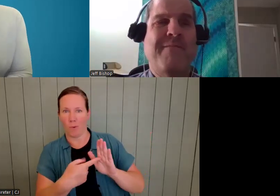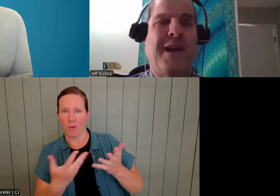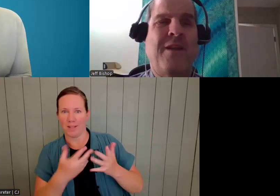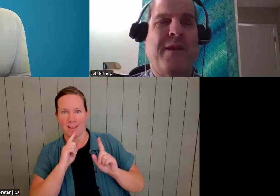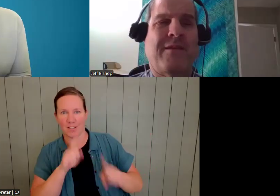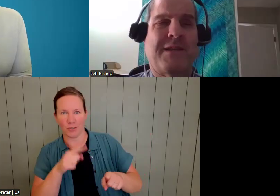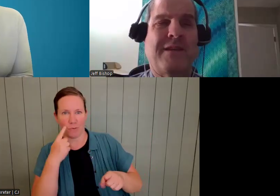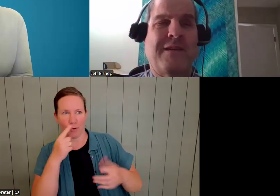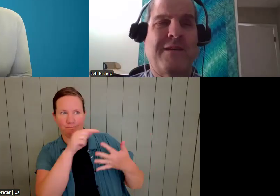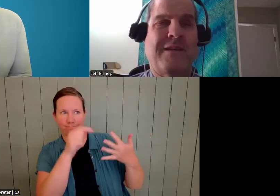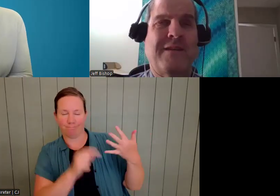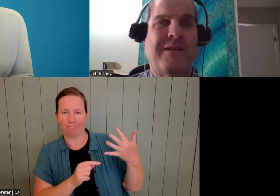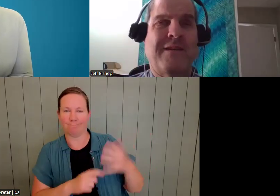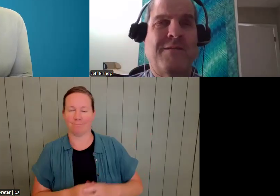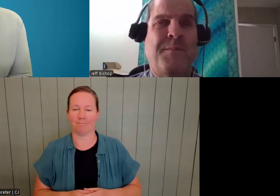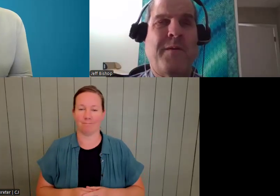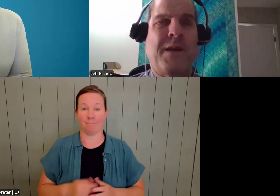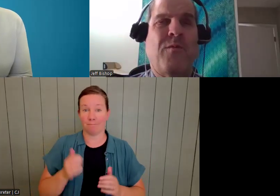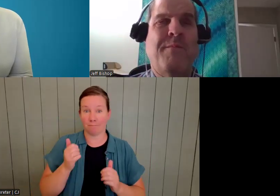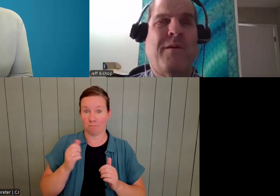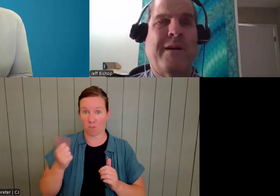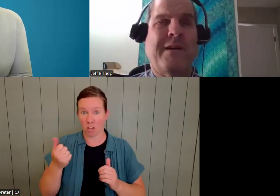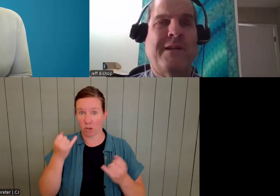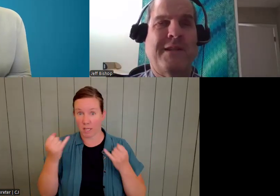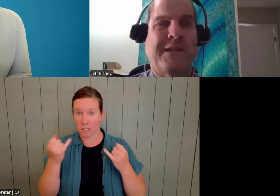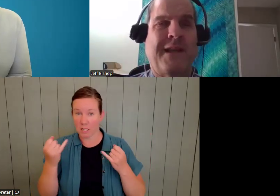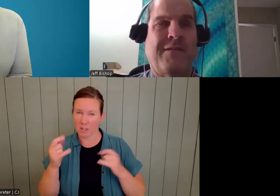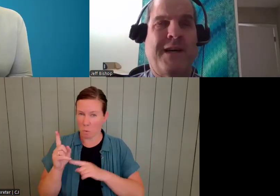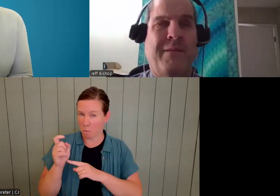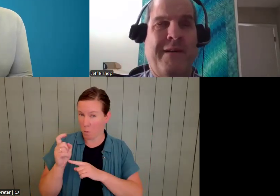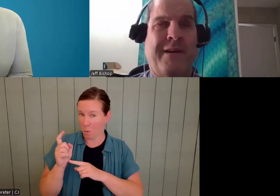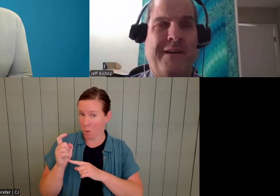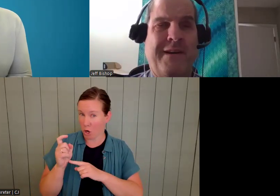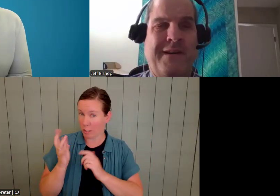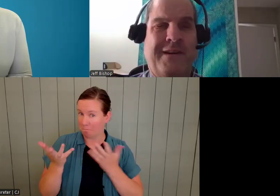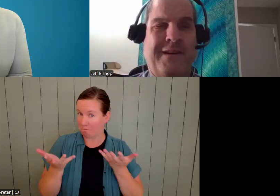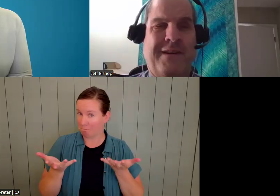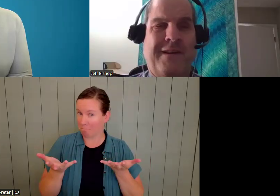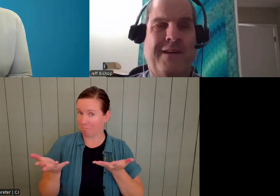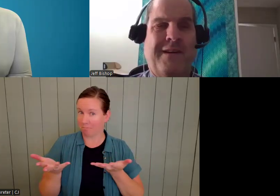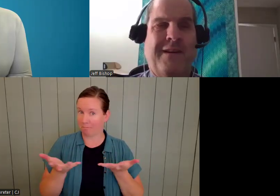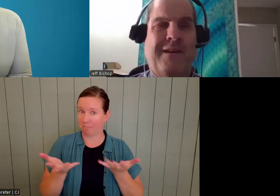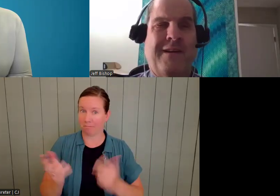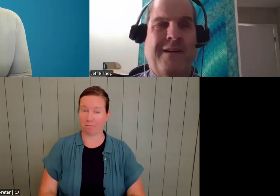okay, anyone else? Maybe we can take one more, just in the sake of time here.